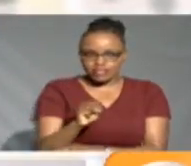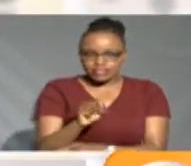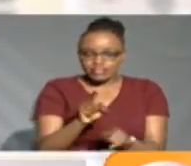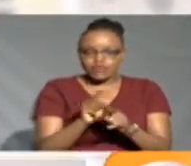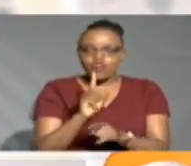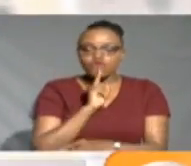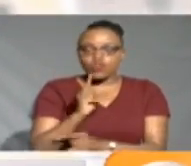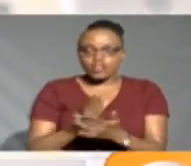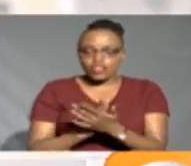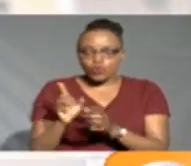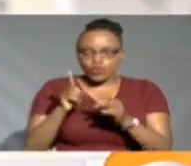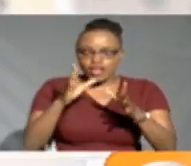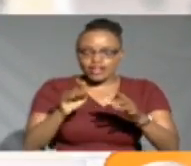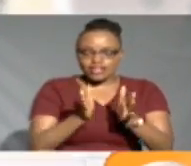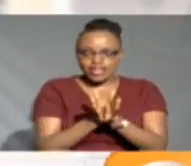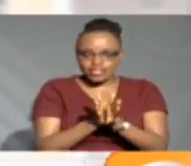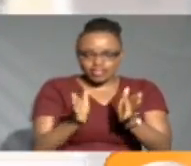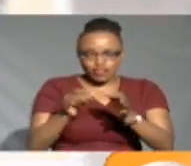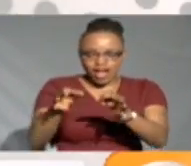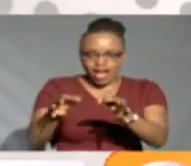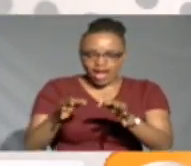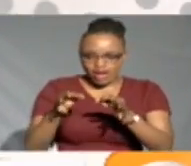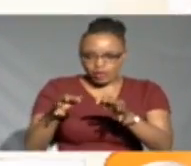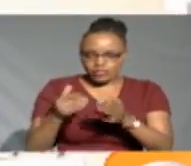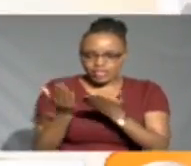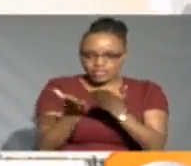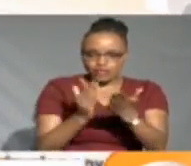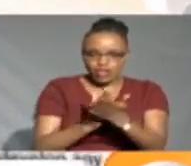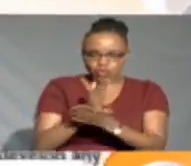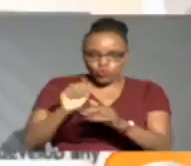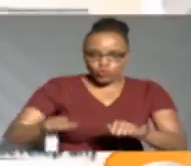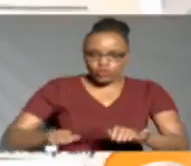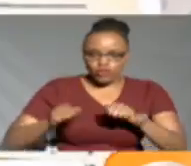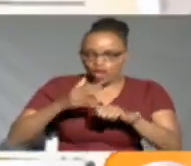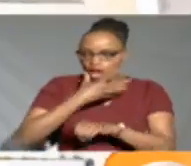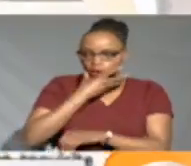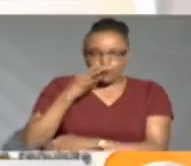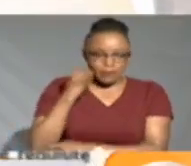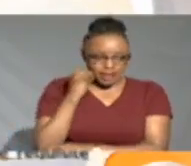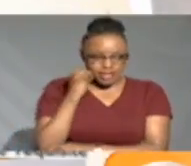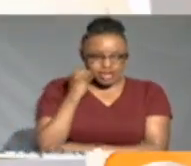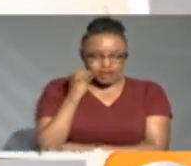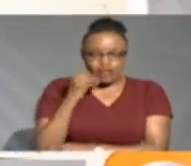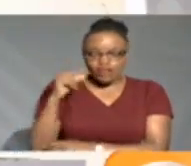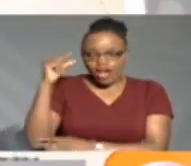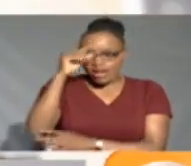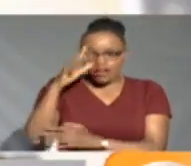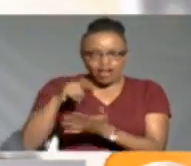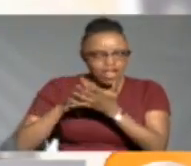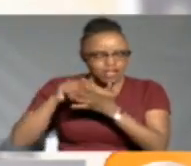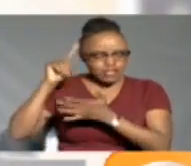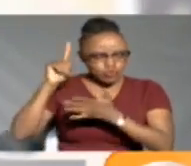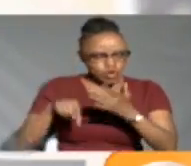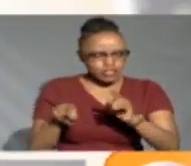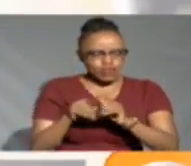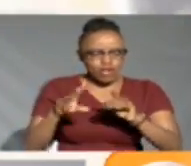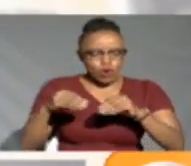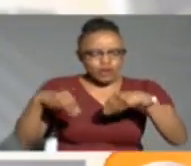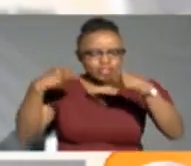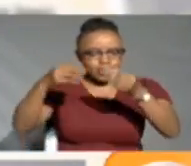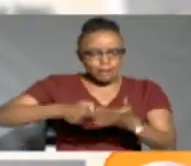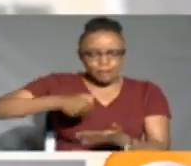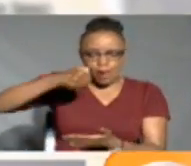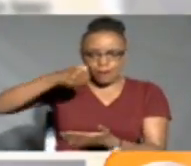instructed by the Director General Accounting Services through their chairman Wycliffe Oparanya. Governors insist they can only submit the